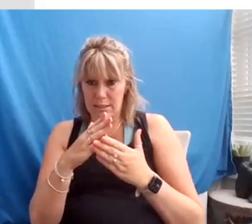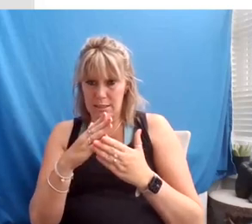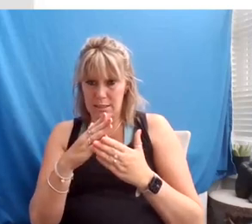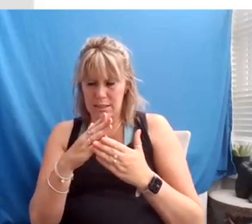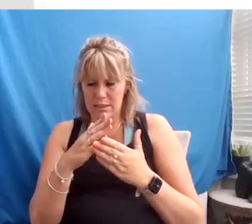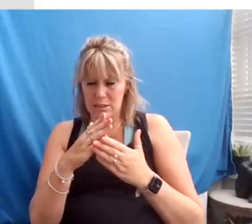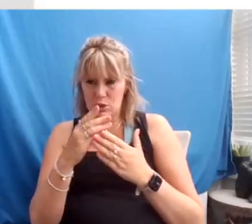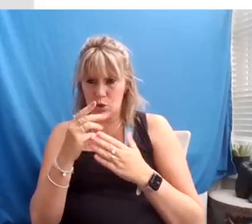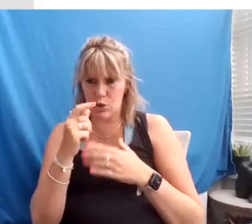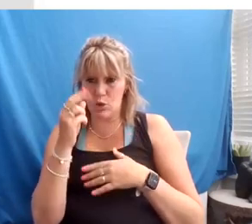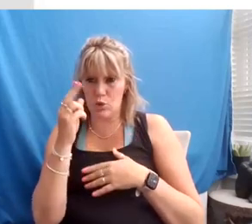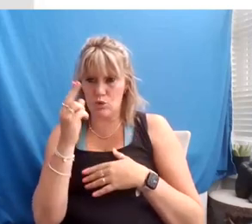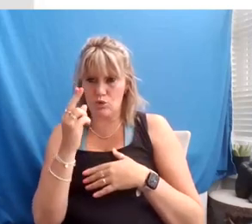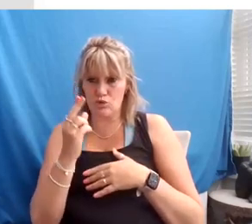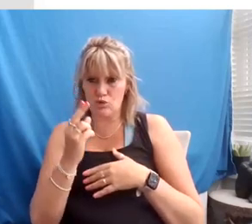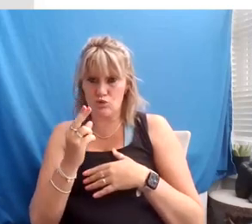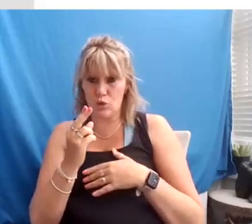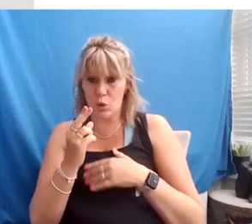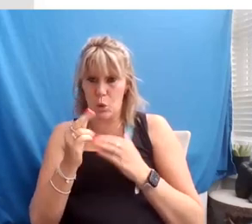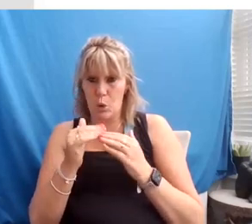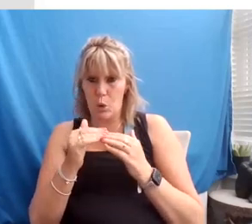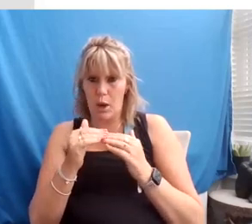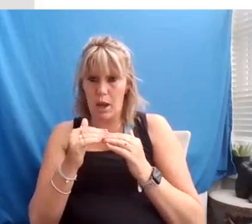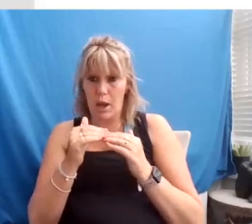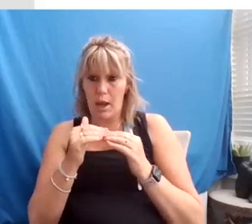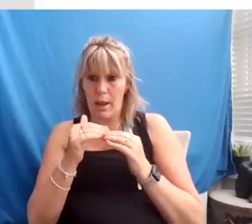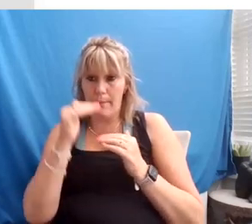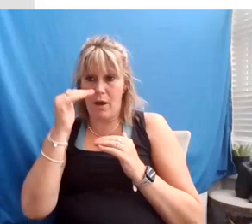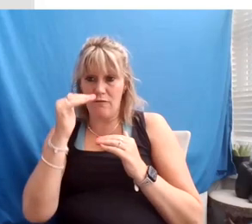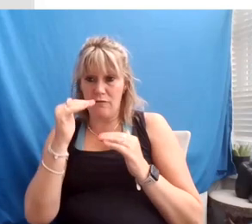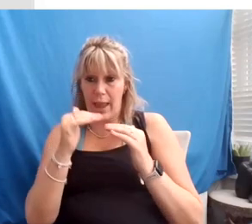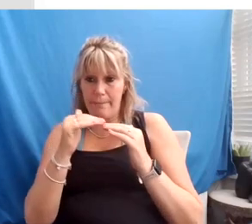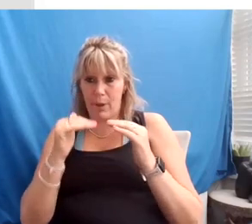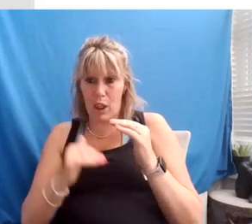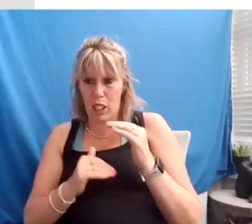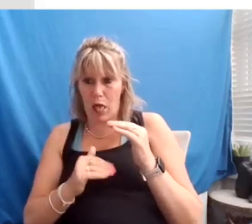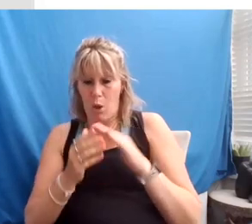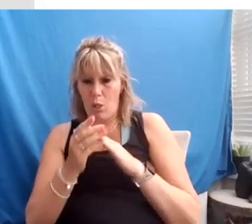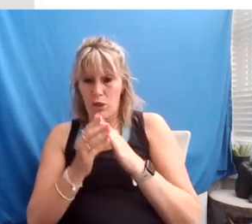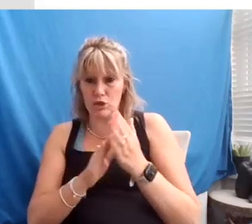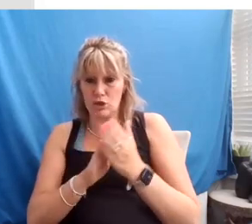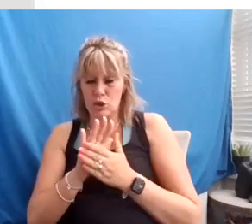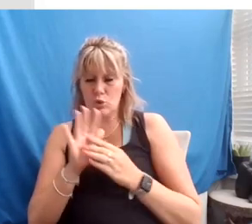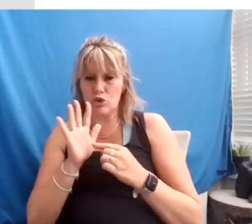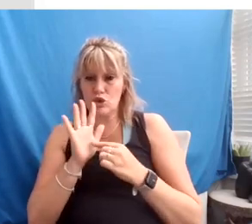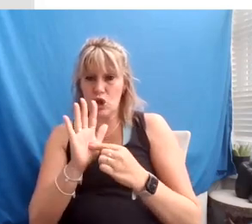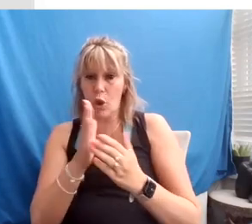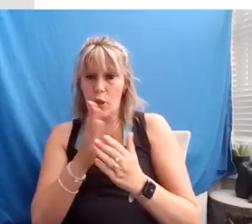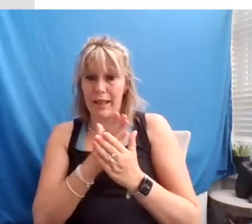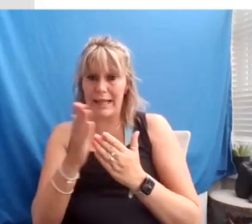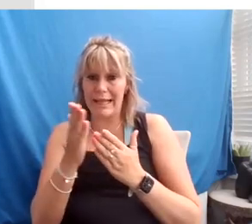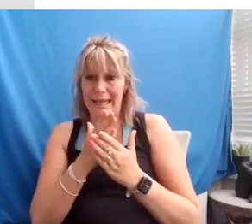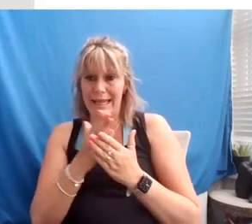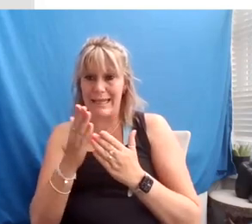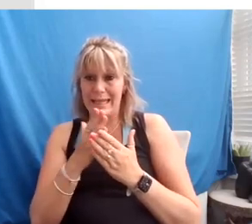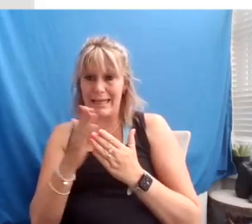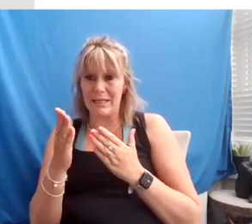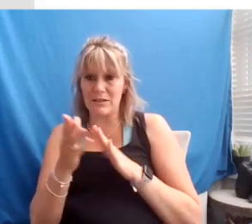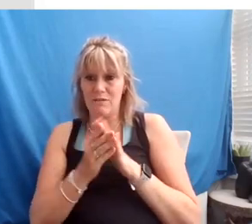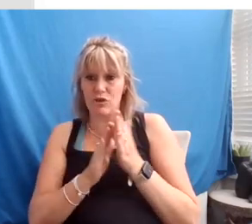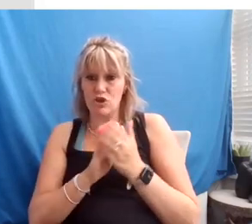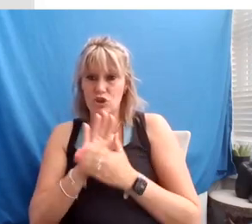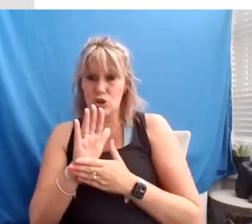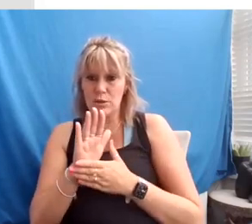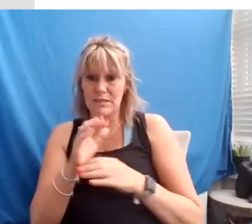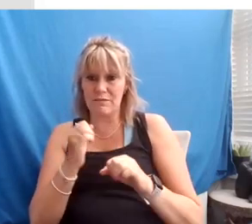draw below and above the shoe to like show the clearness of the shoe, if